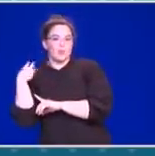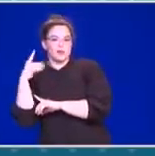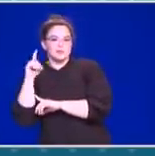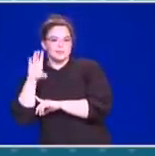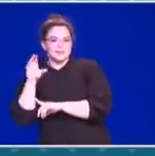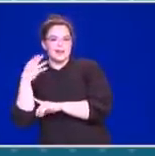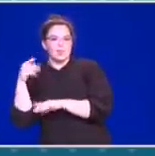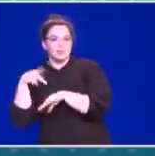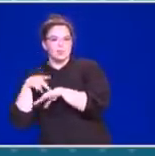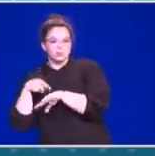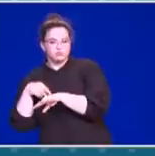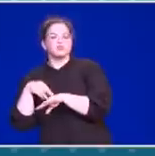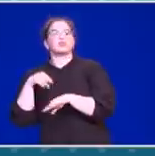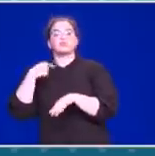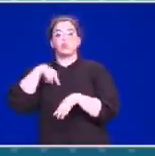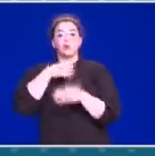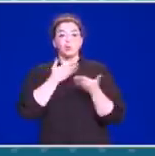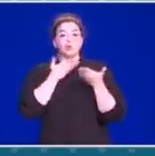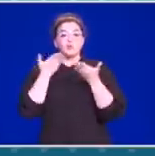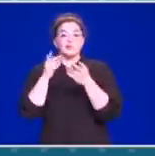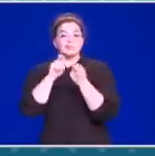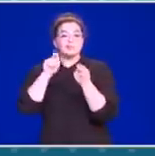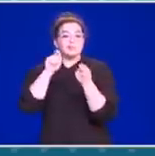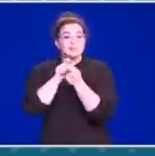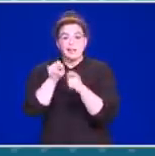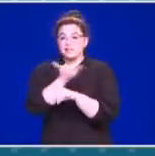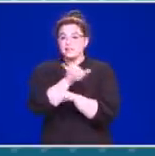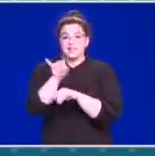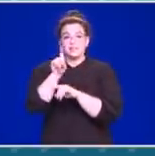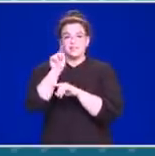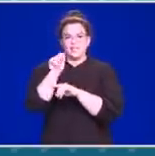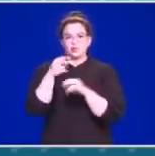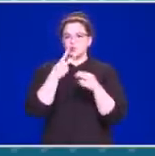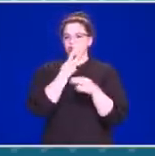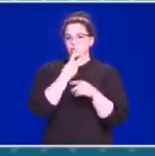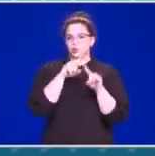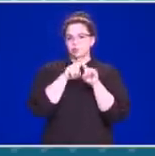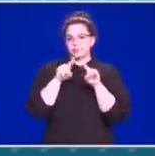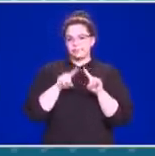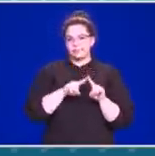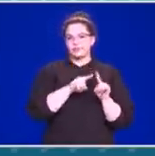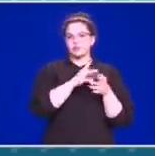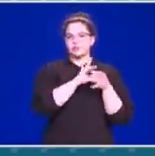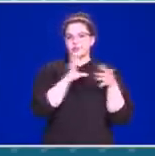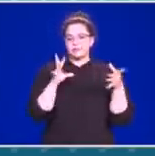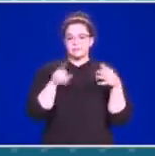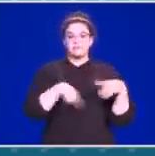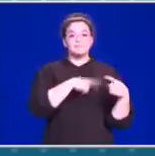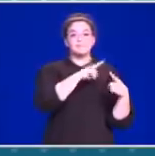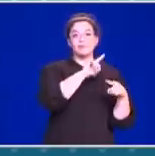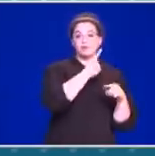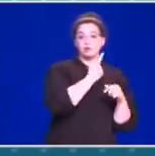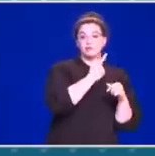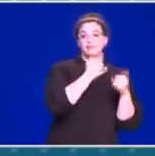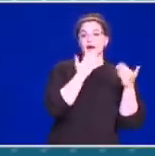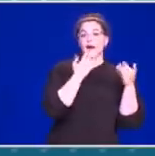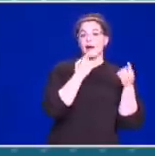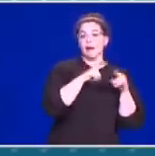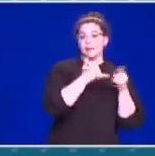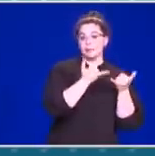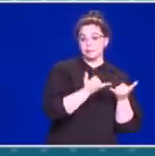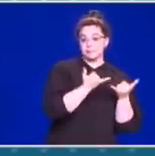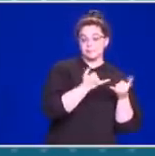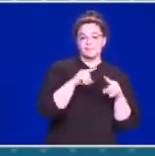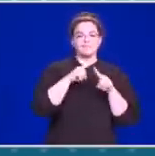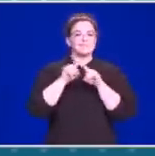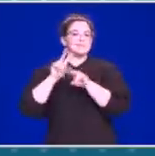soon as possible, we're providing the exact same data in 2 releases. The first release is happening today, but there will